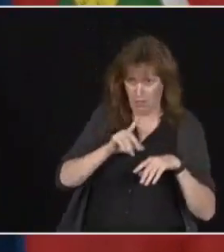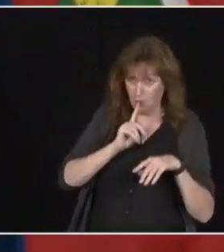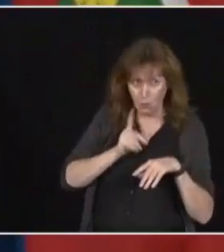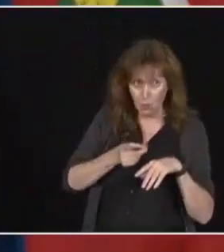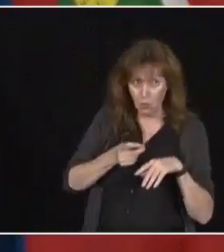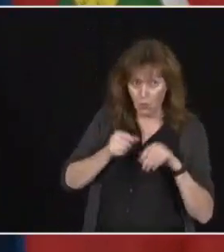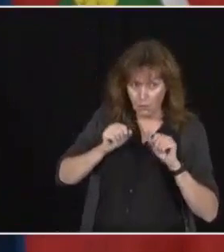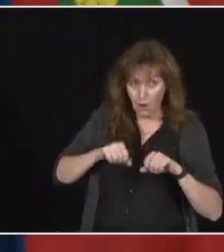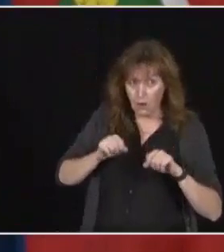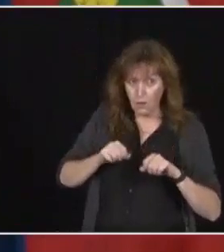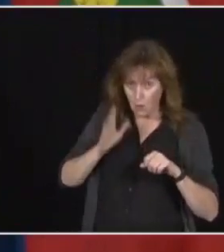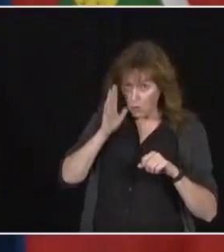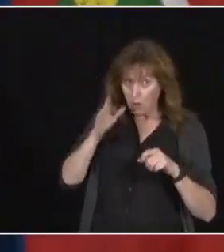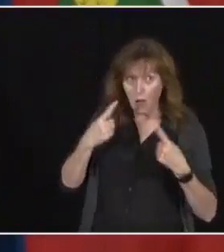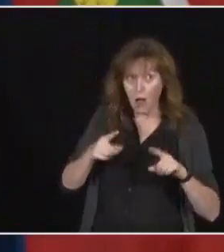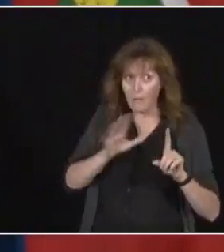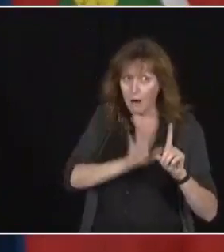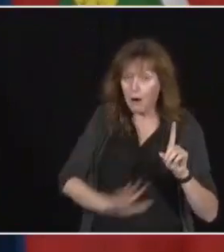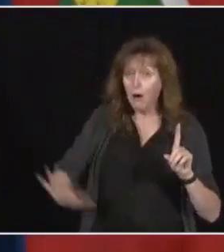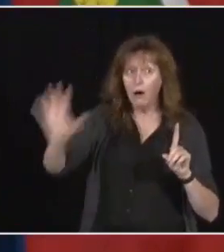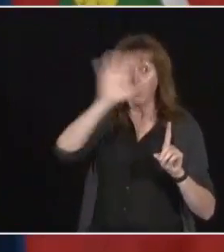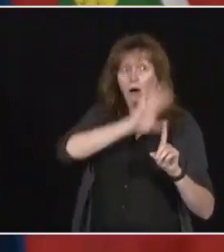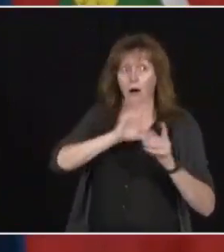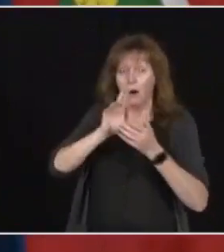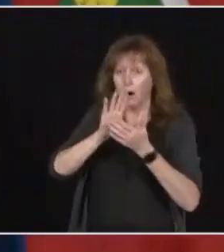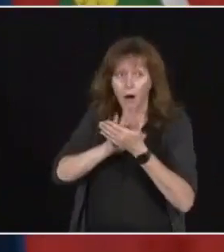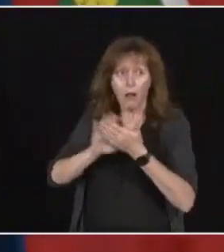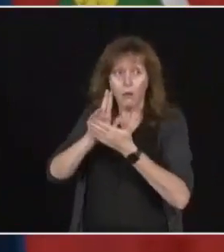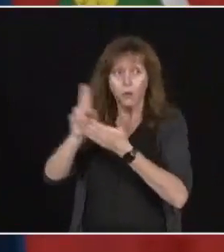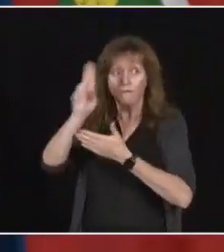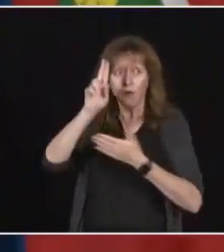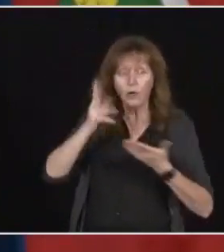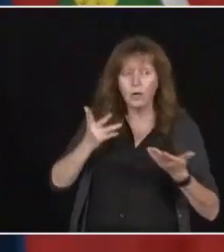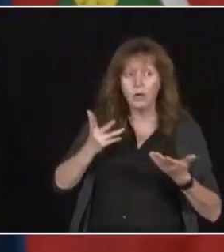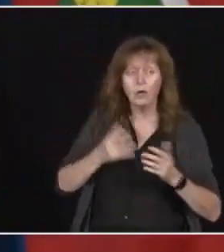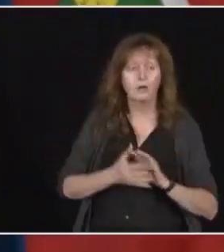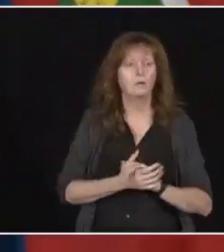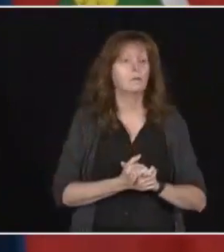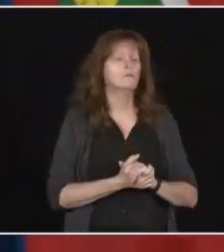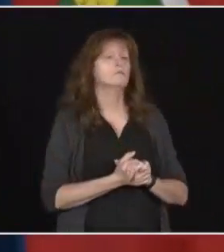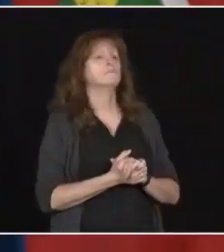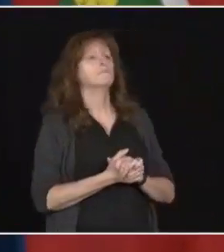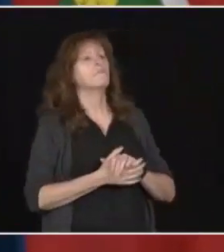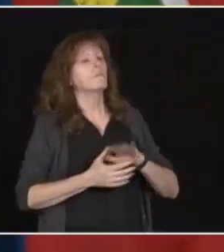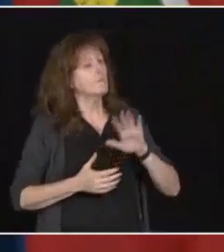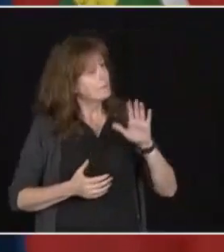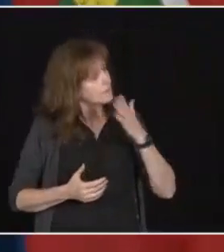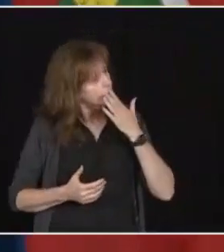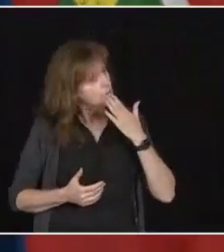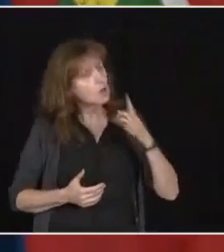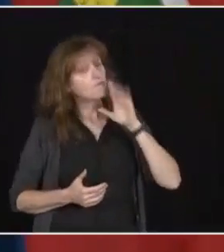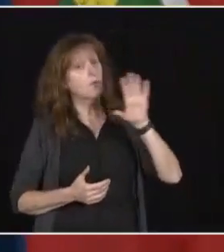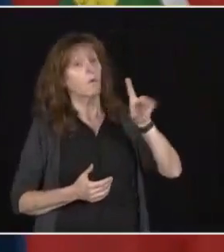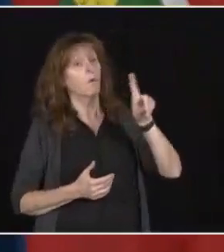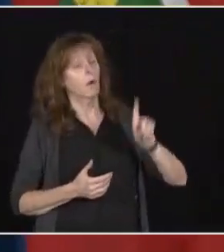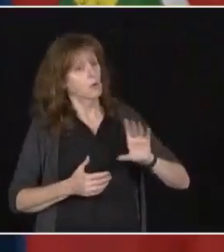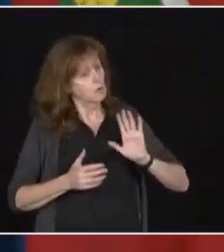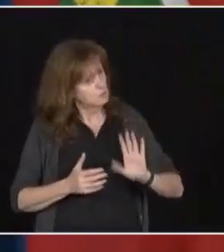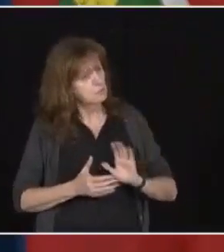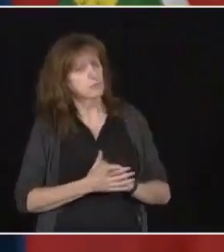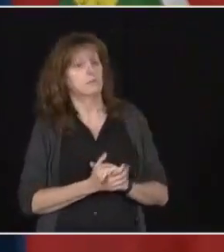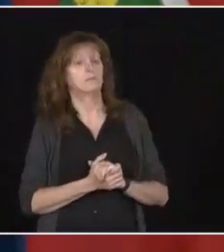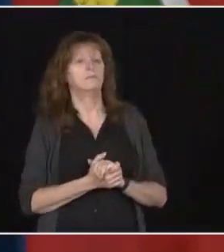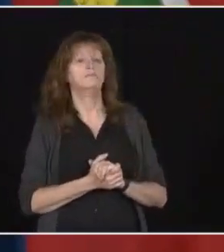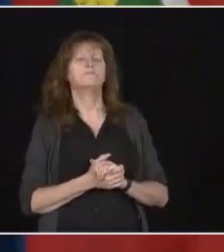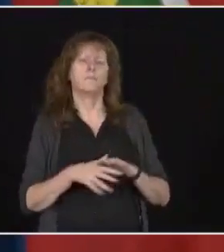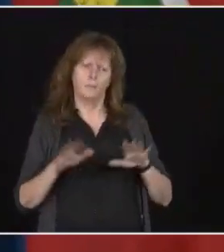happening at universities and colleges across the province? Thank you for that question, Christina. And I think obviously COVID has